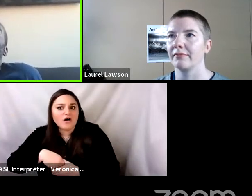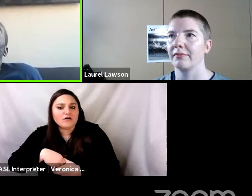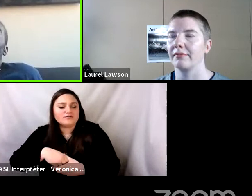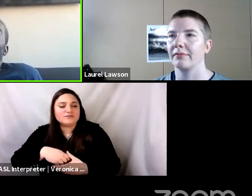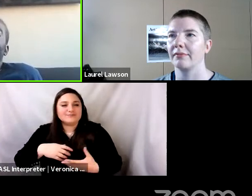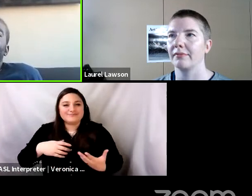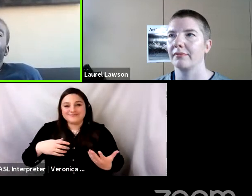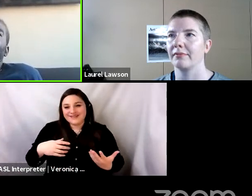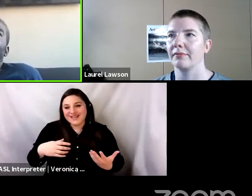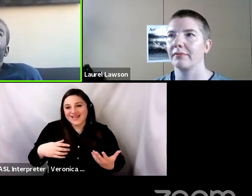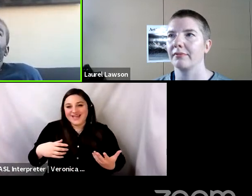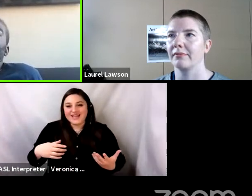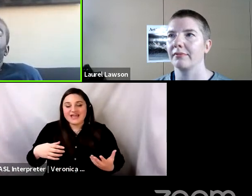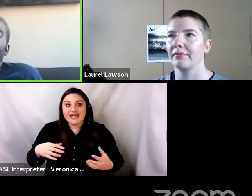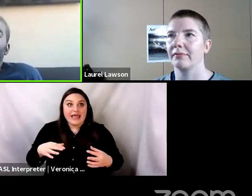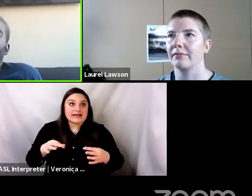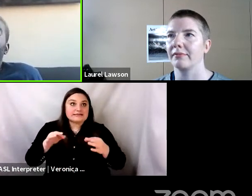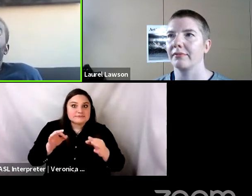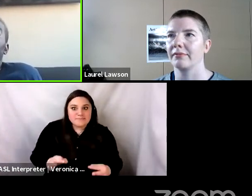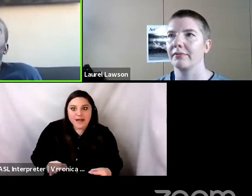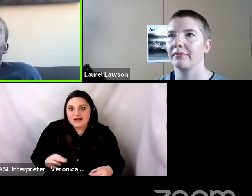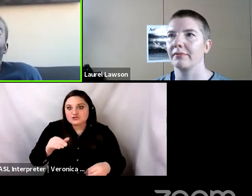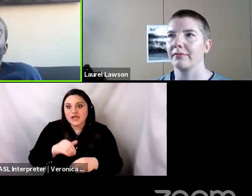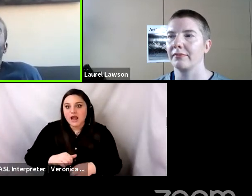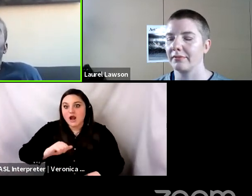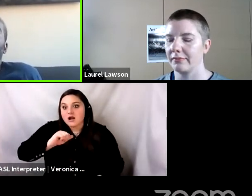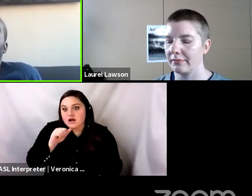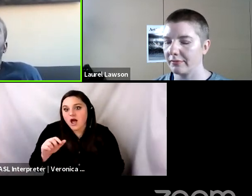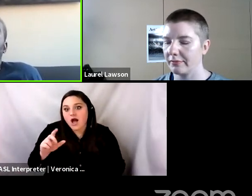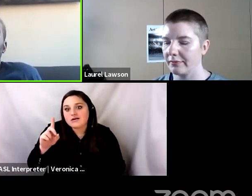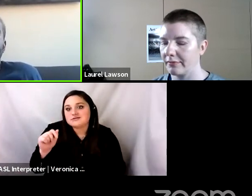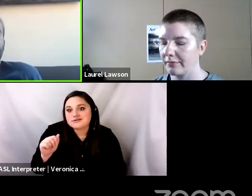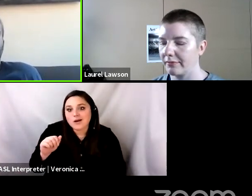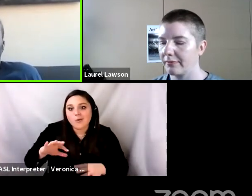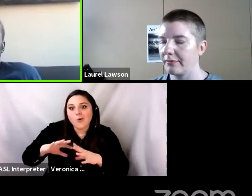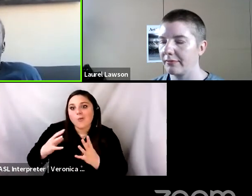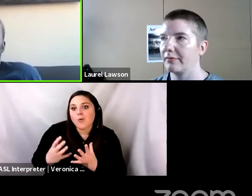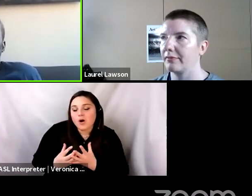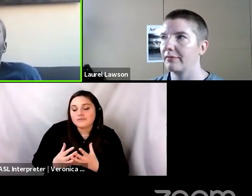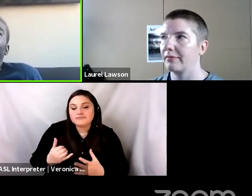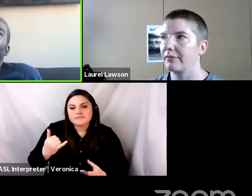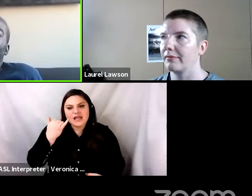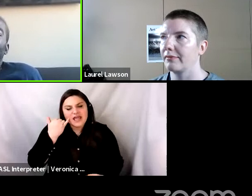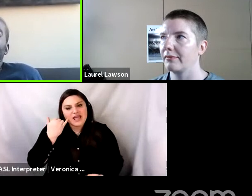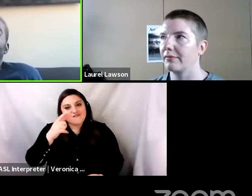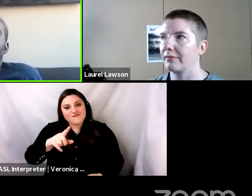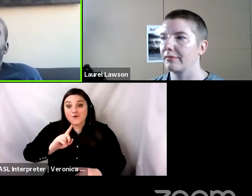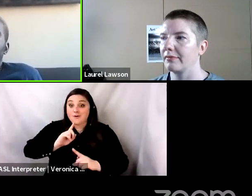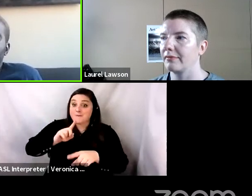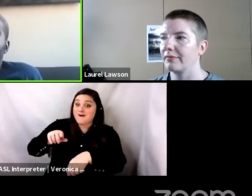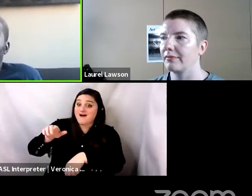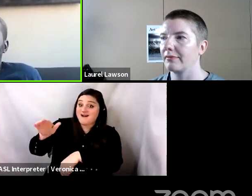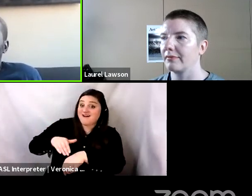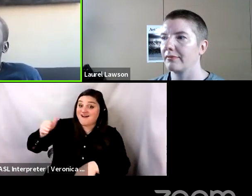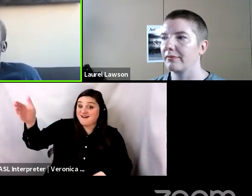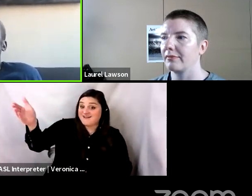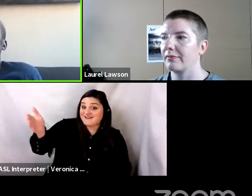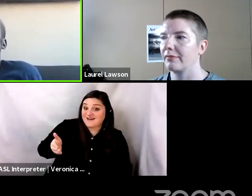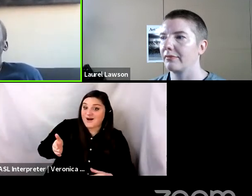world. It feels like if you call someone in, or if you respond to someone and you explicitly respond to someone, that's cutting somebody's